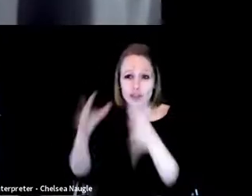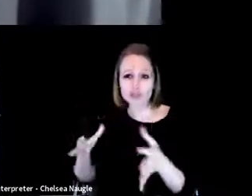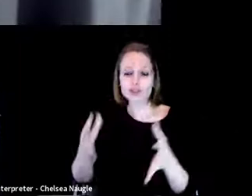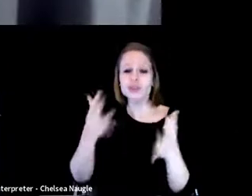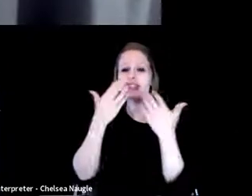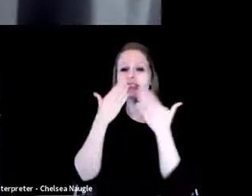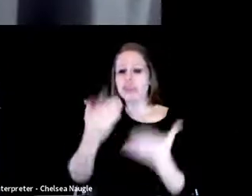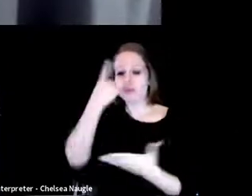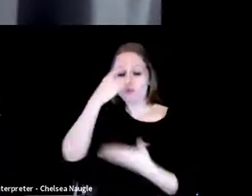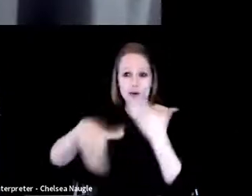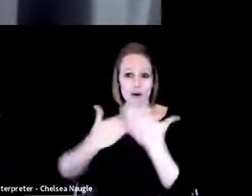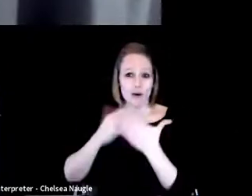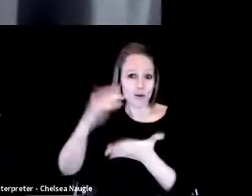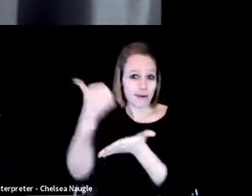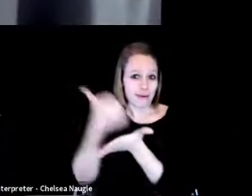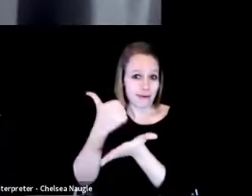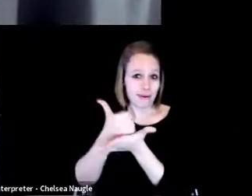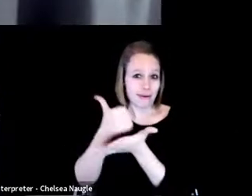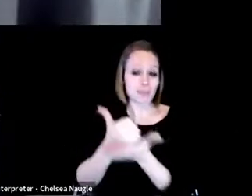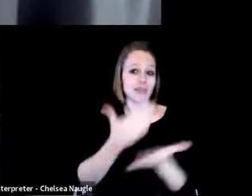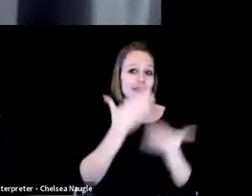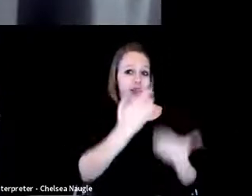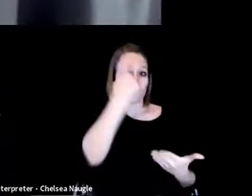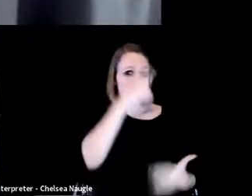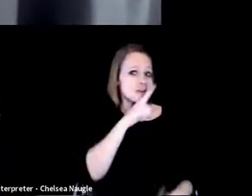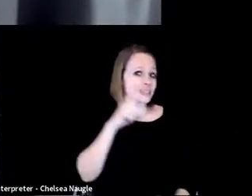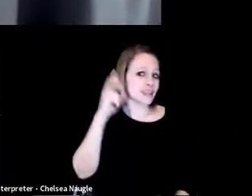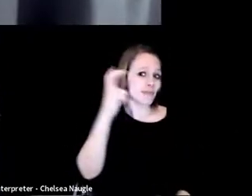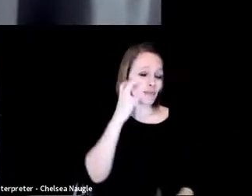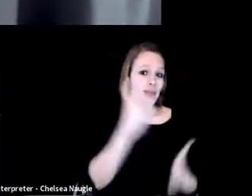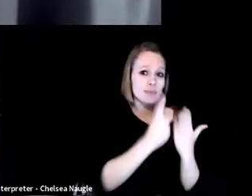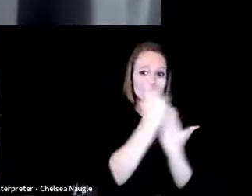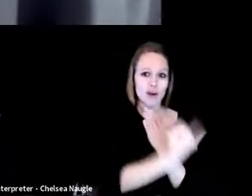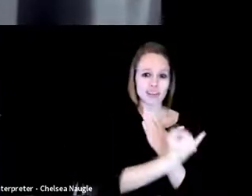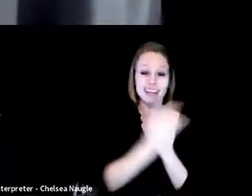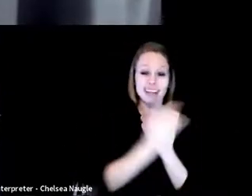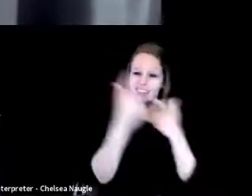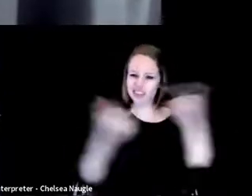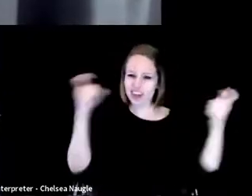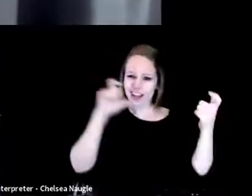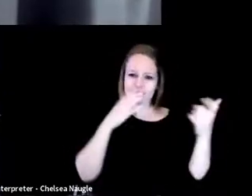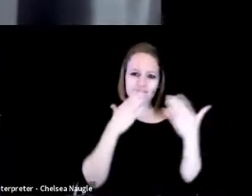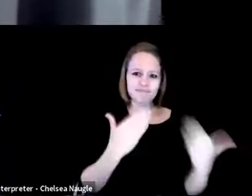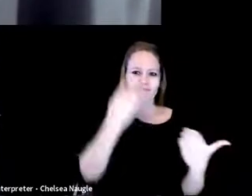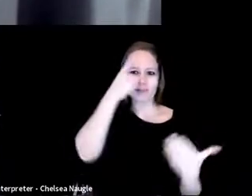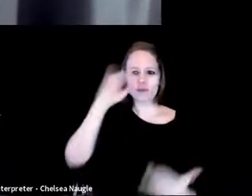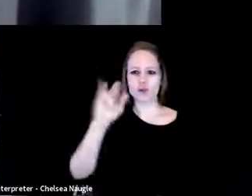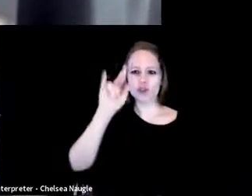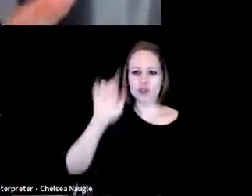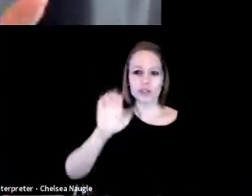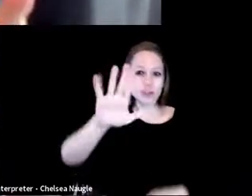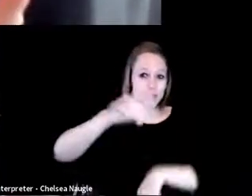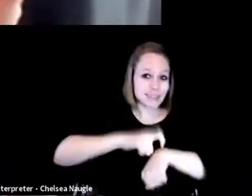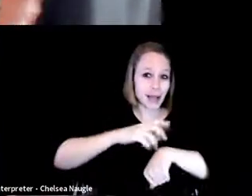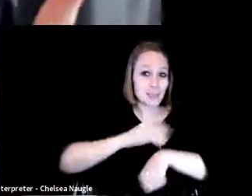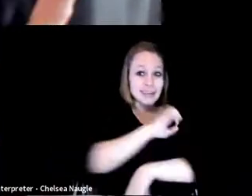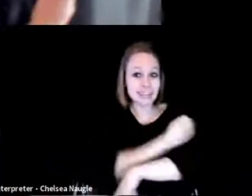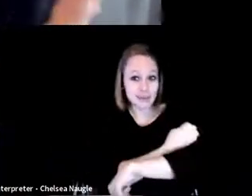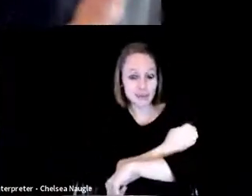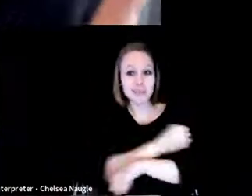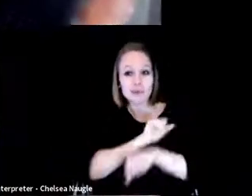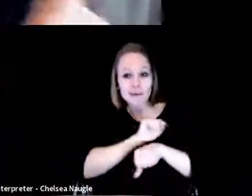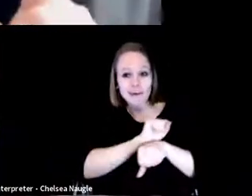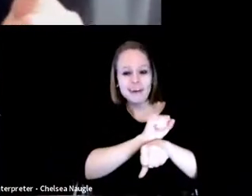for all of your help. Thank you so much to our DeafBlind Projects, and a huge thank you to Julie for your time and energy. All right, you stay warm up